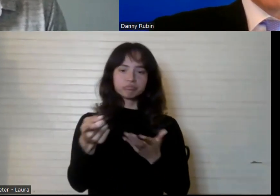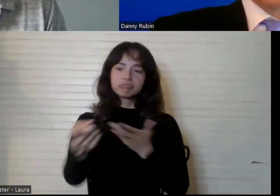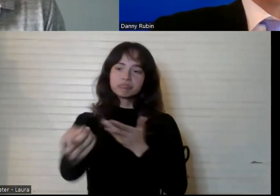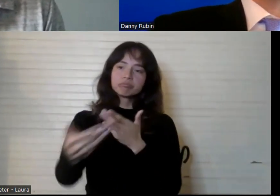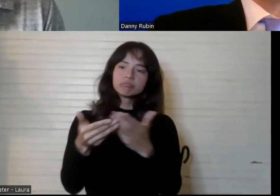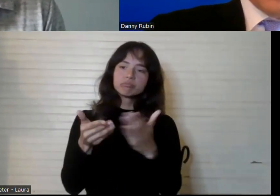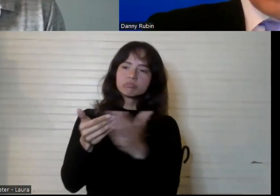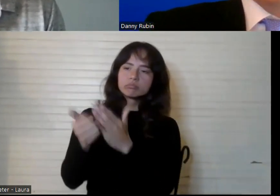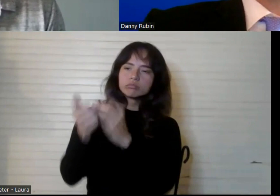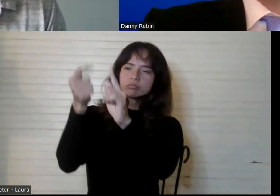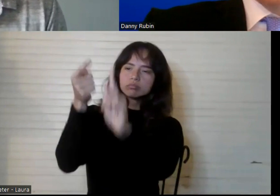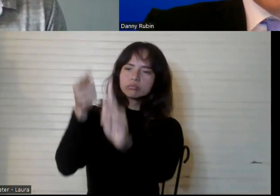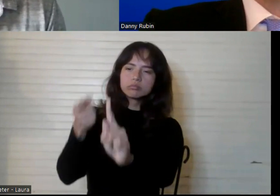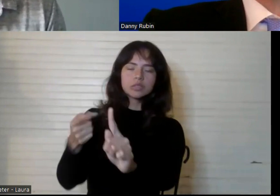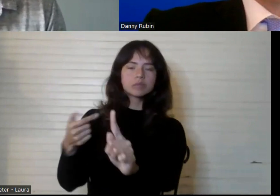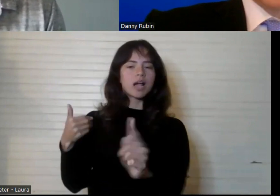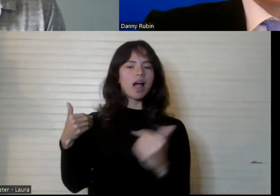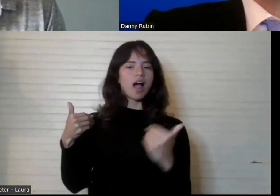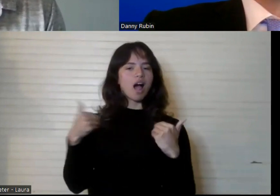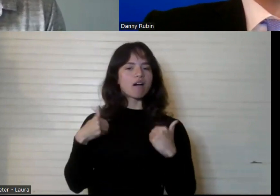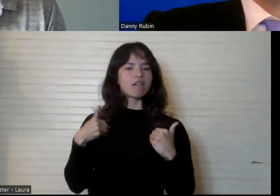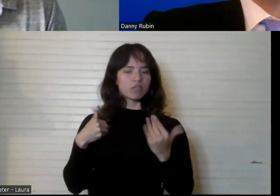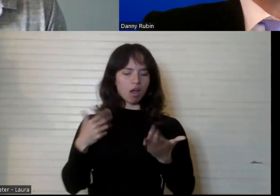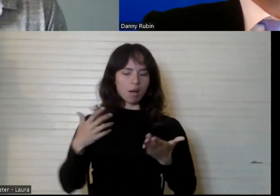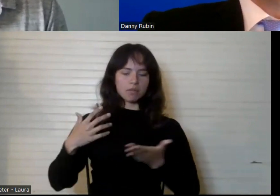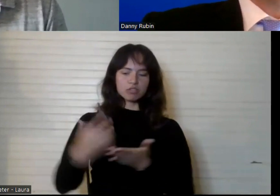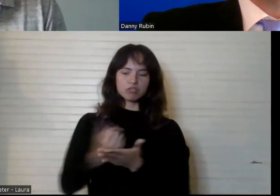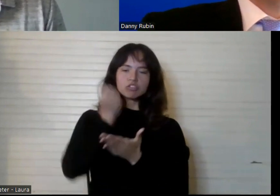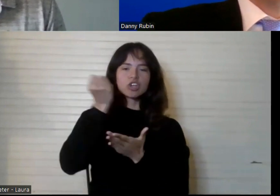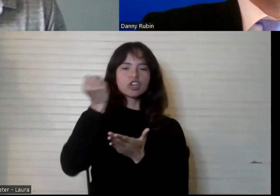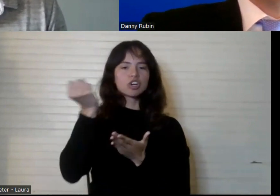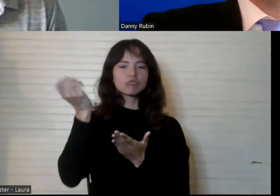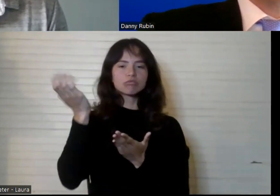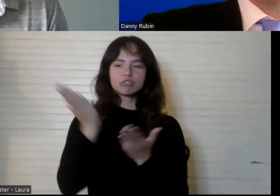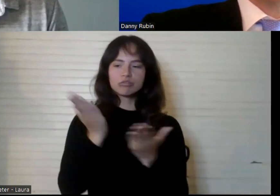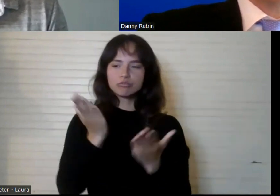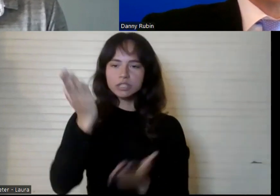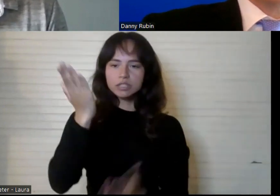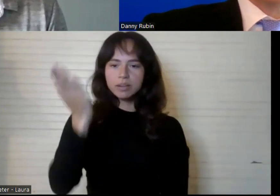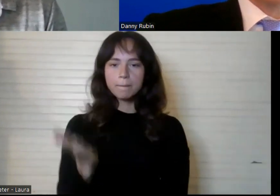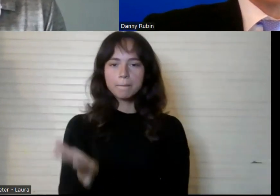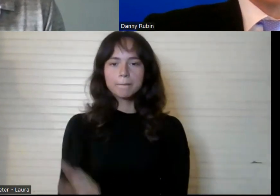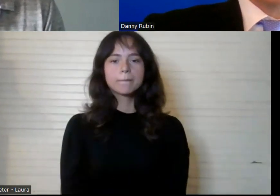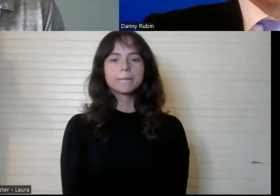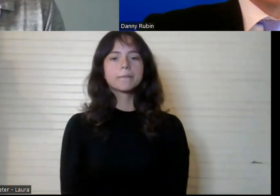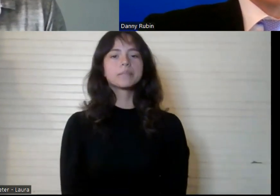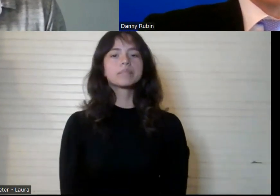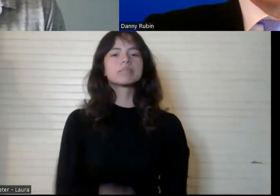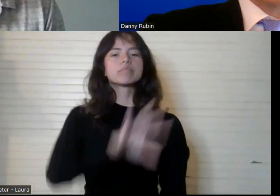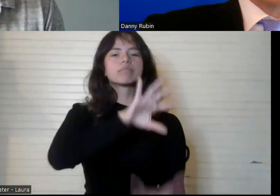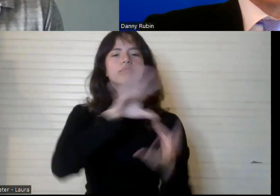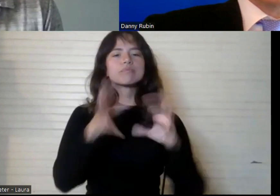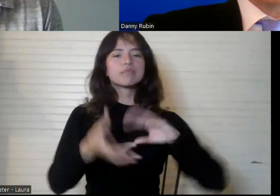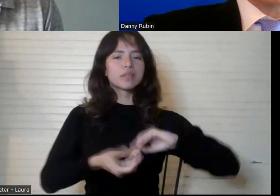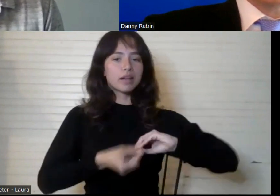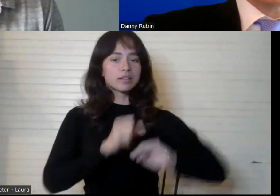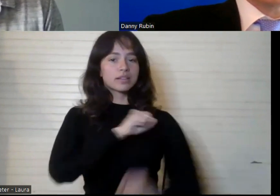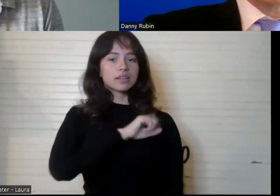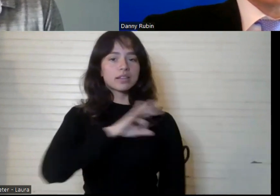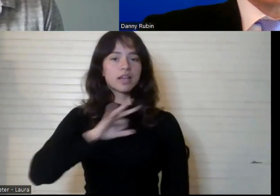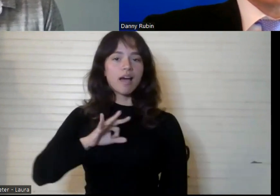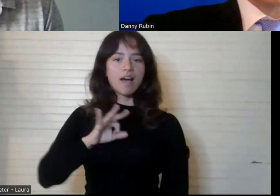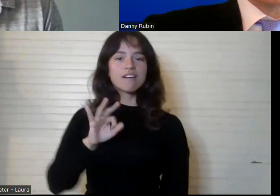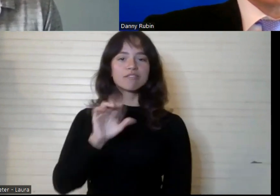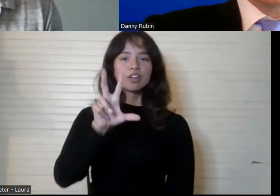the opportunity to serve them. So we've got a team of about 130 folks in total, and that includes all of